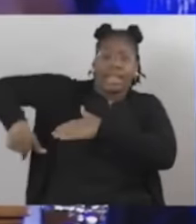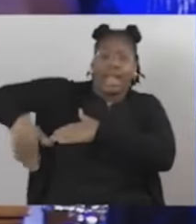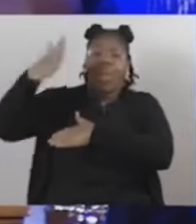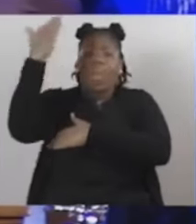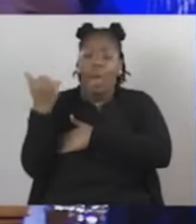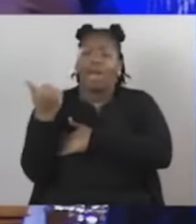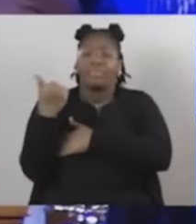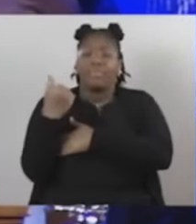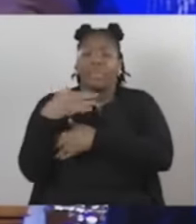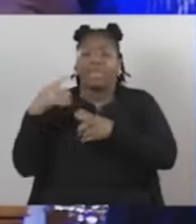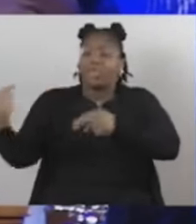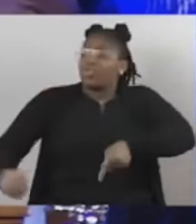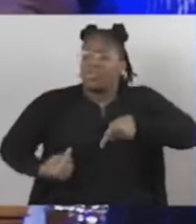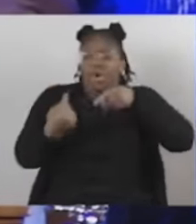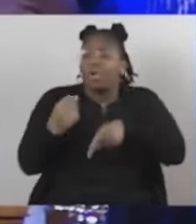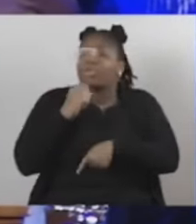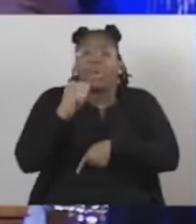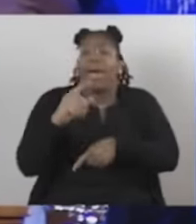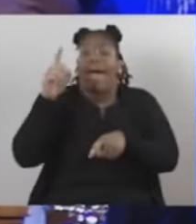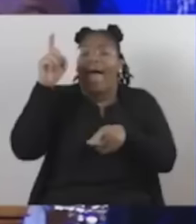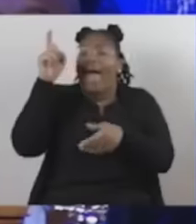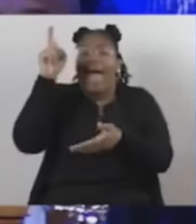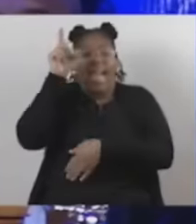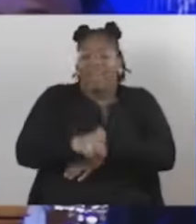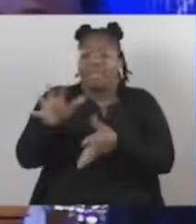loose threads don't have to be destructive